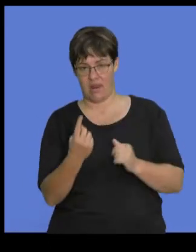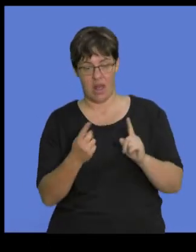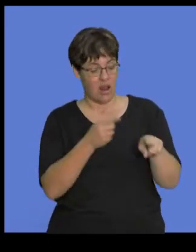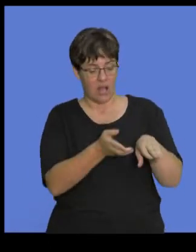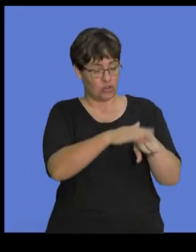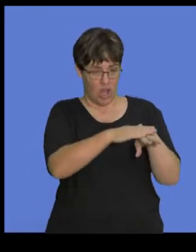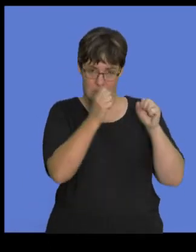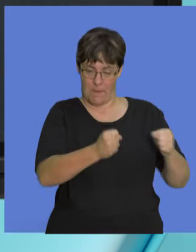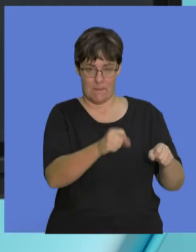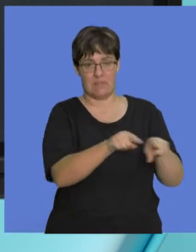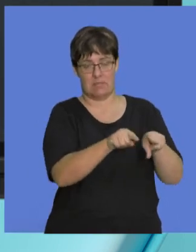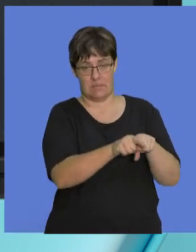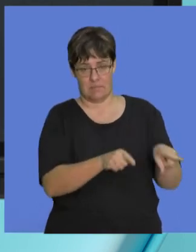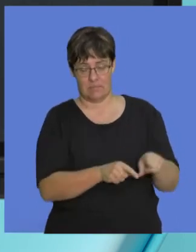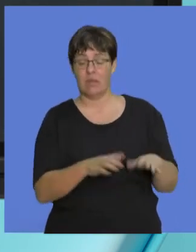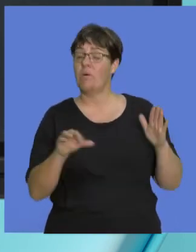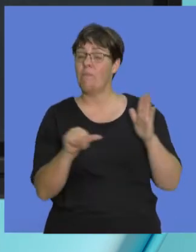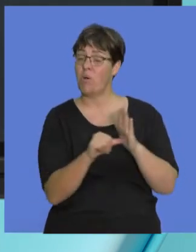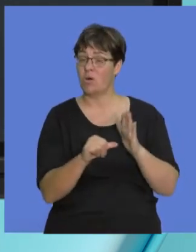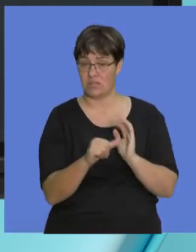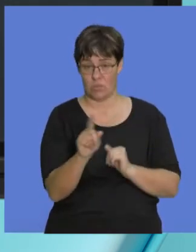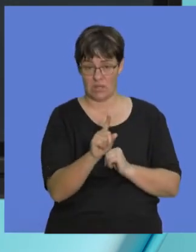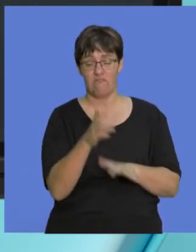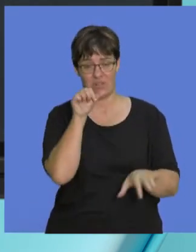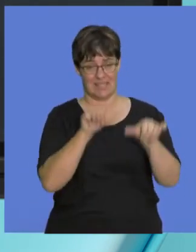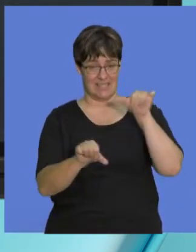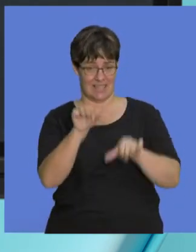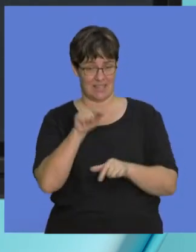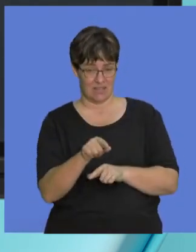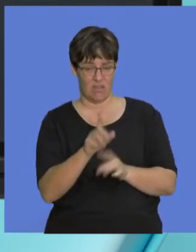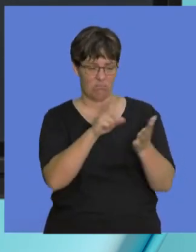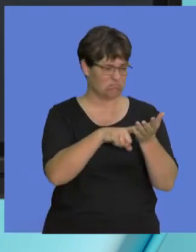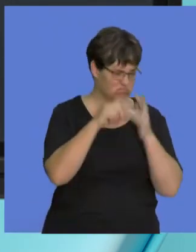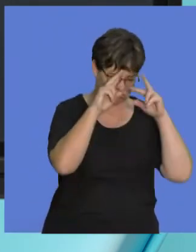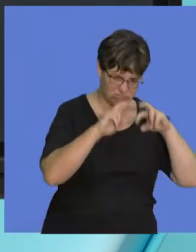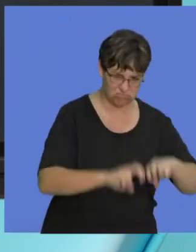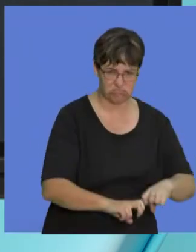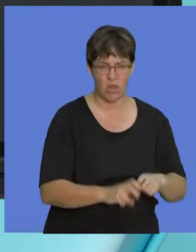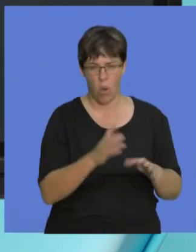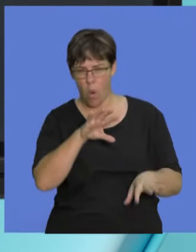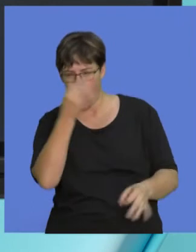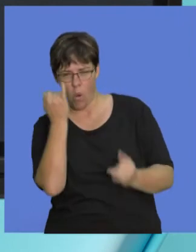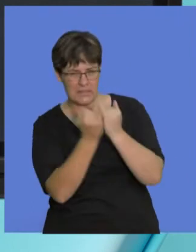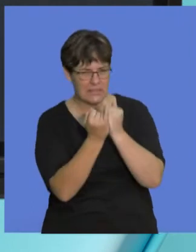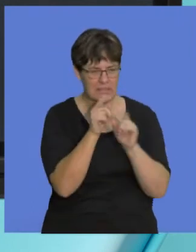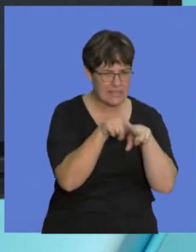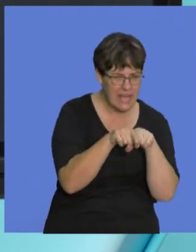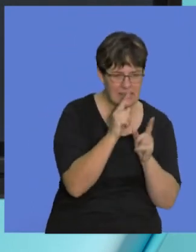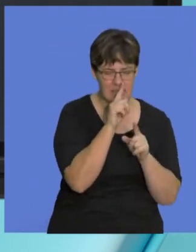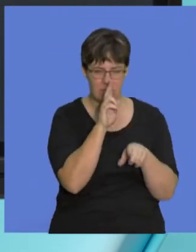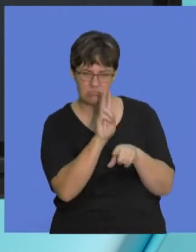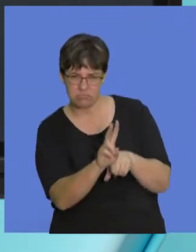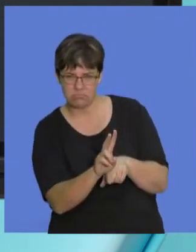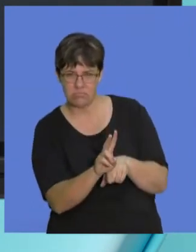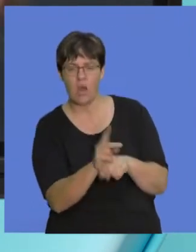Now, this takes us to something that is very, very critical in terms of scientific inquiry or, you know, experiments, investigations, where